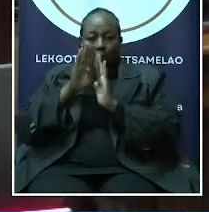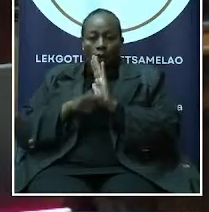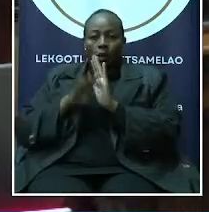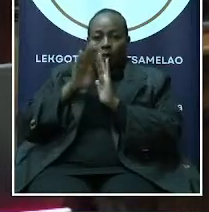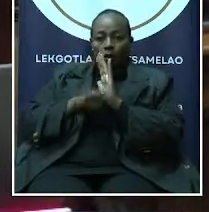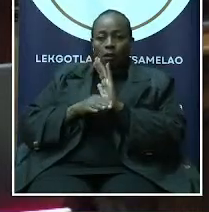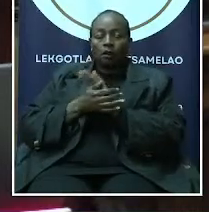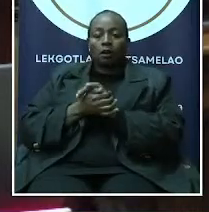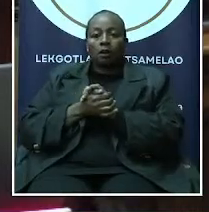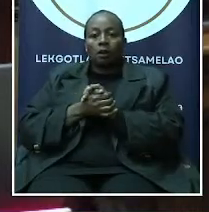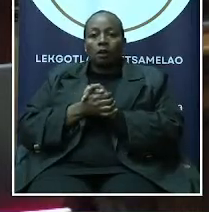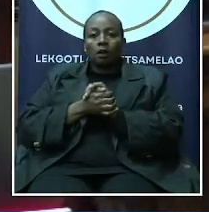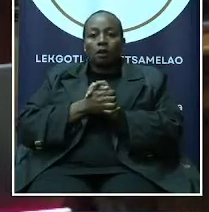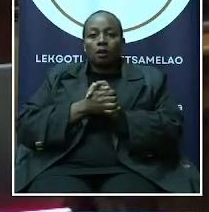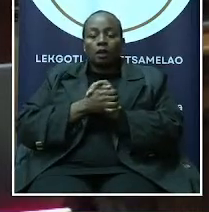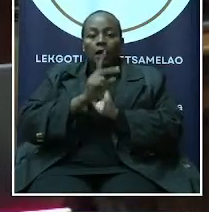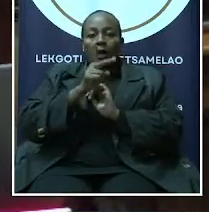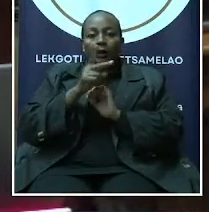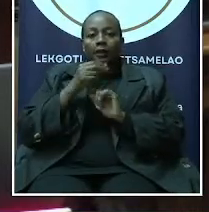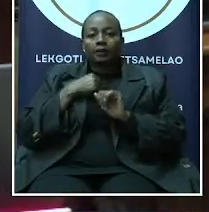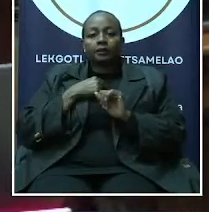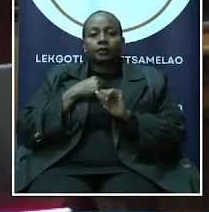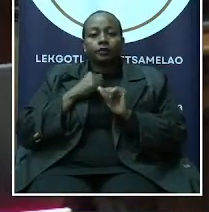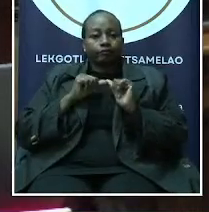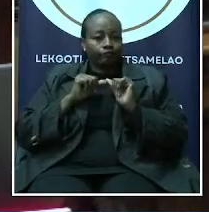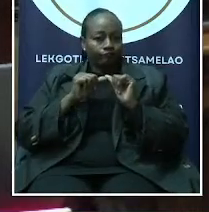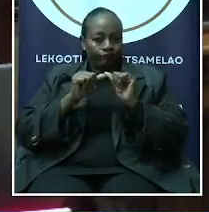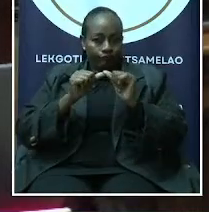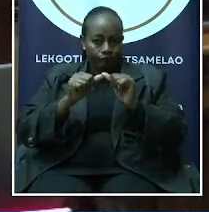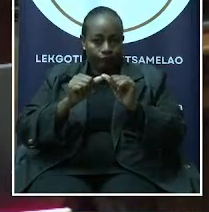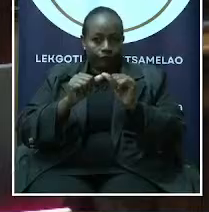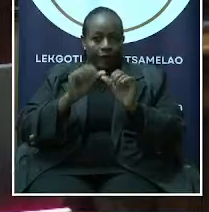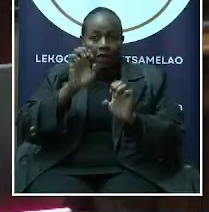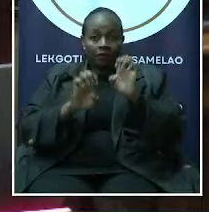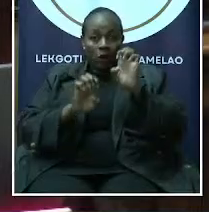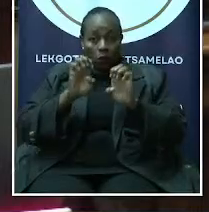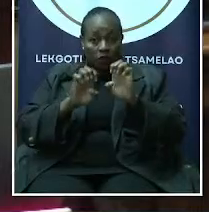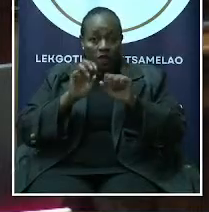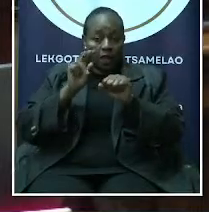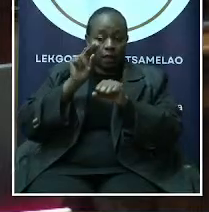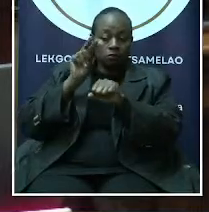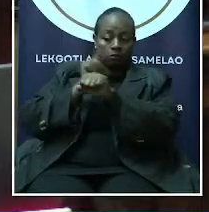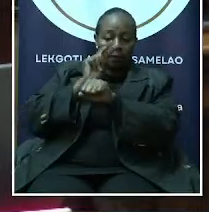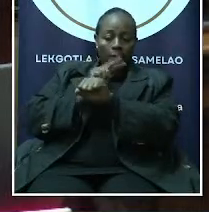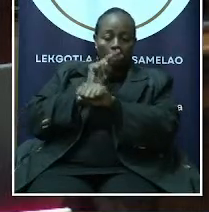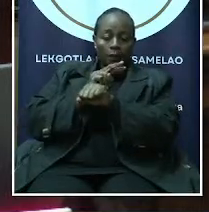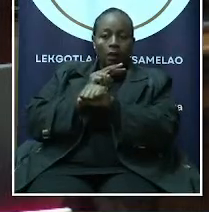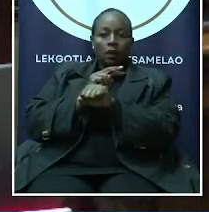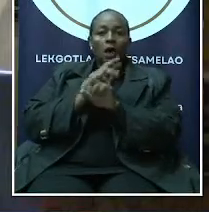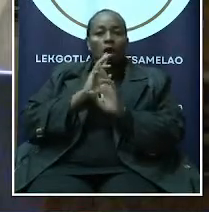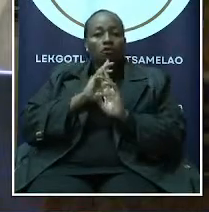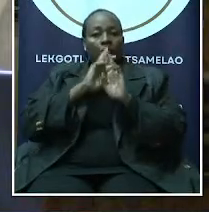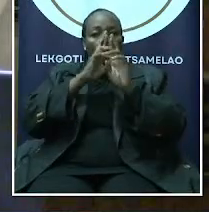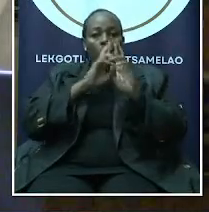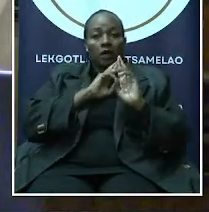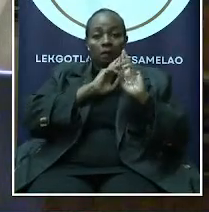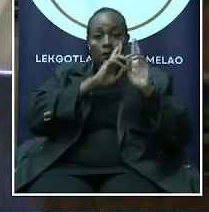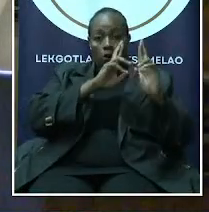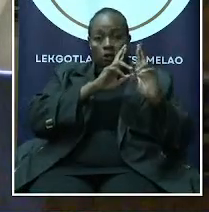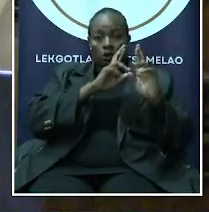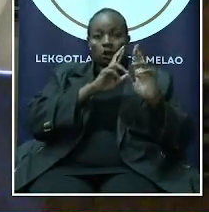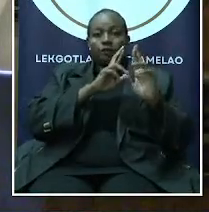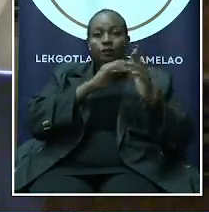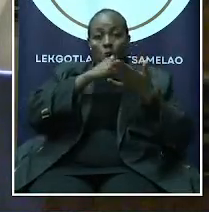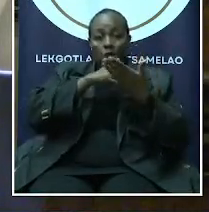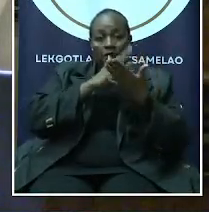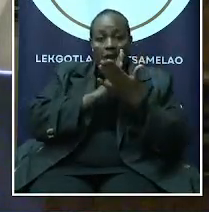The following would be obviously continuous monitoring and evaluation. We would obviously have quarterly reporting on youth